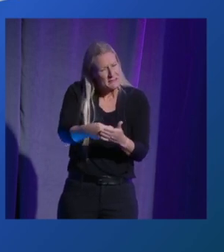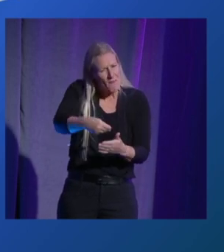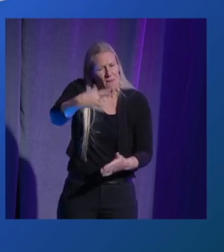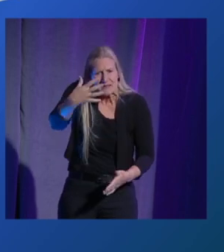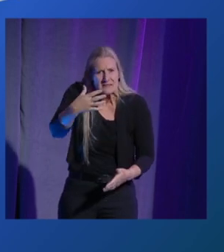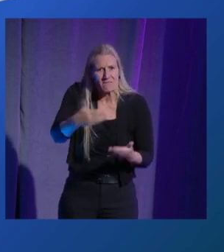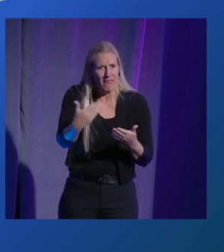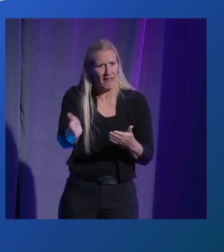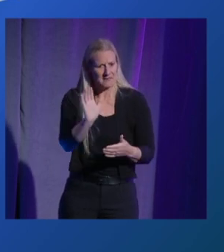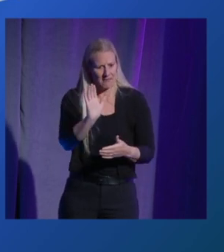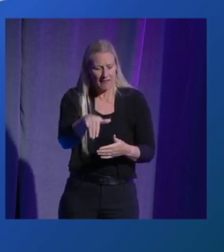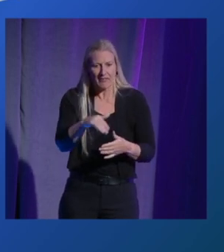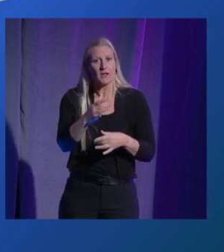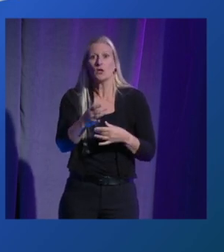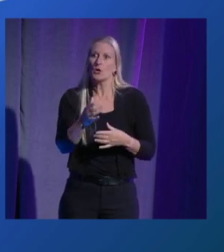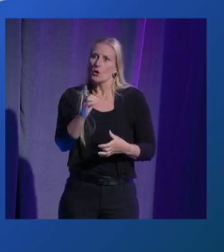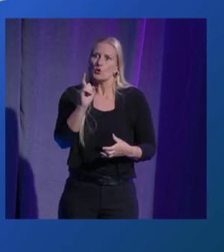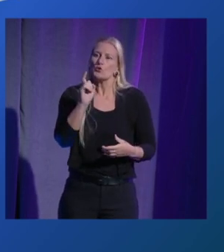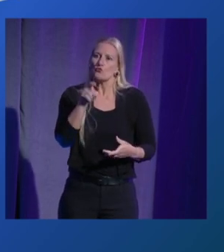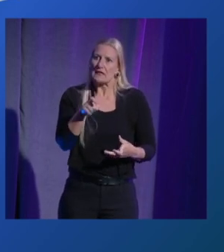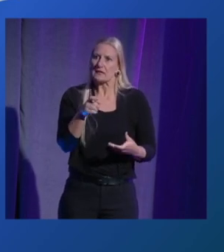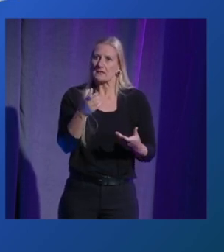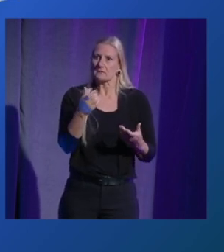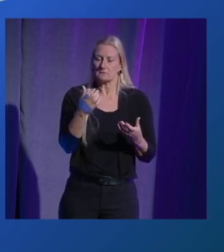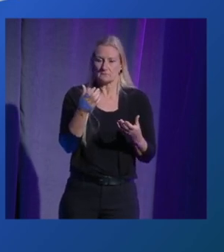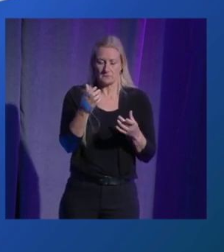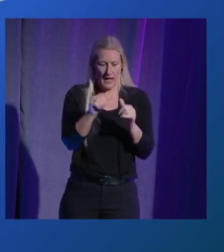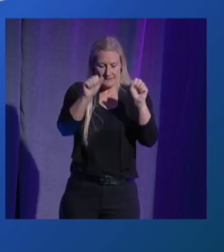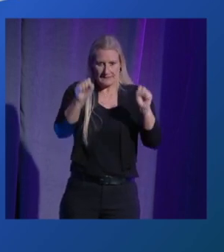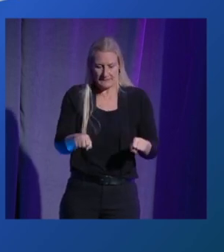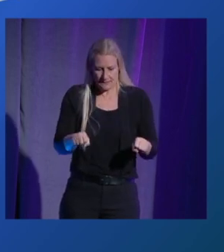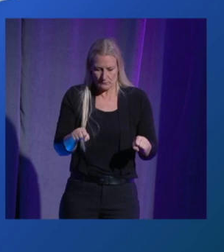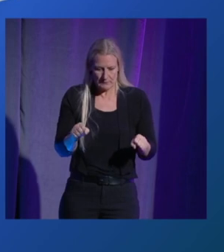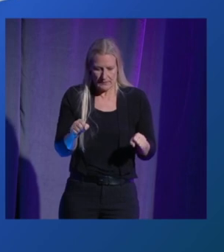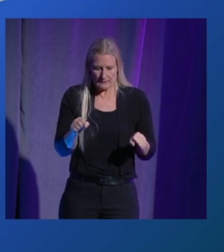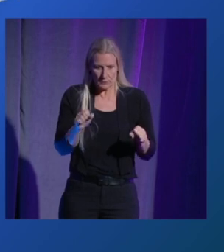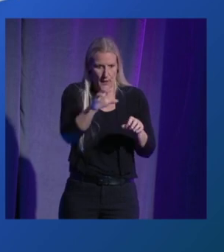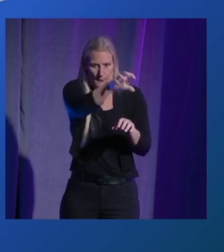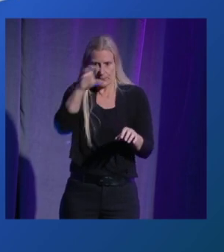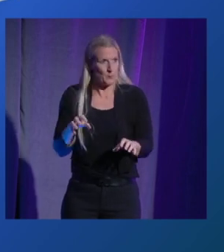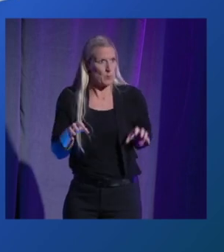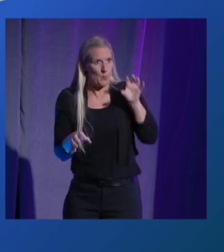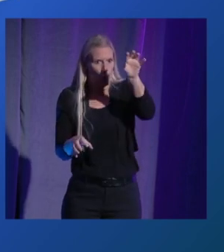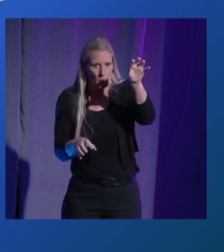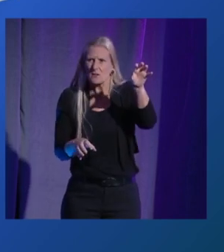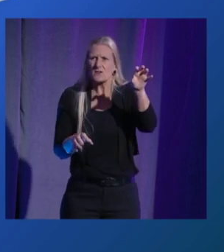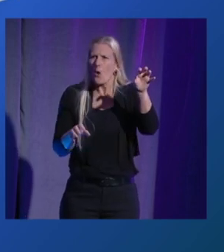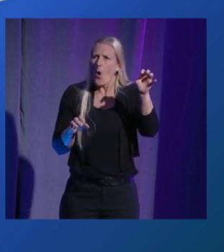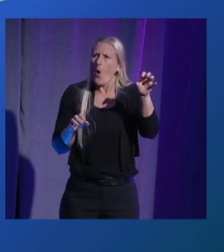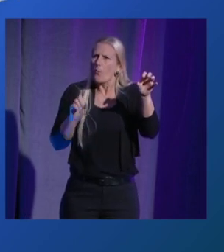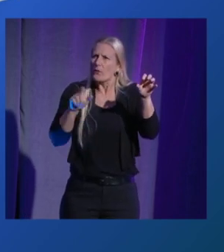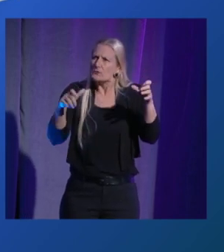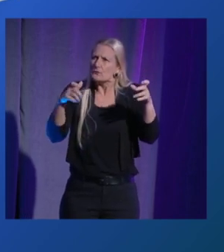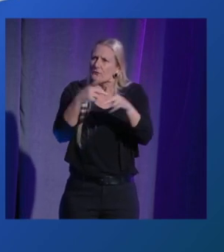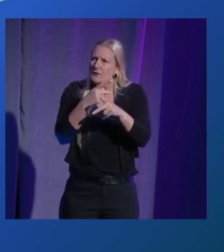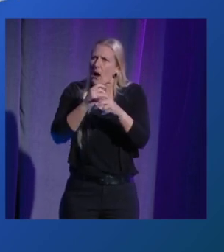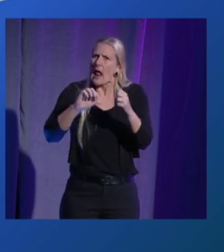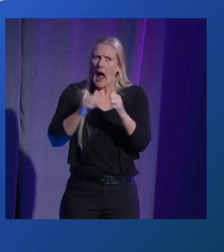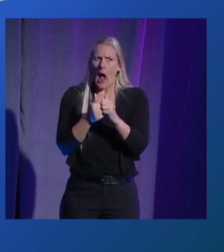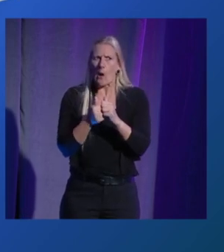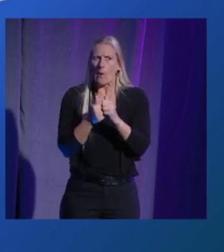a plug-and-play modular system so Engineers are like hey can we figure out a way to dock a new system right an